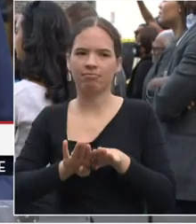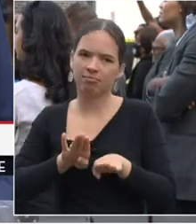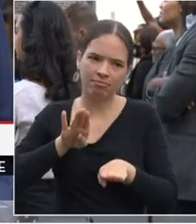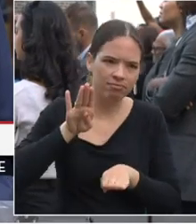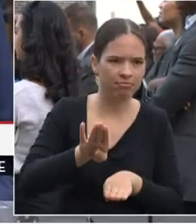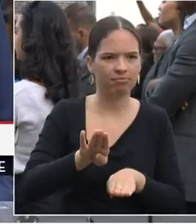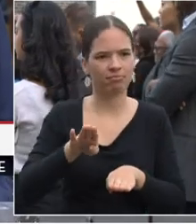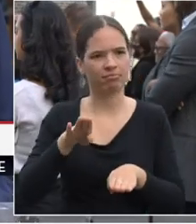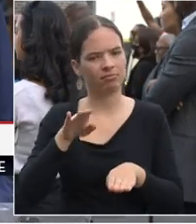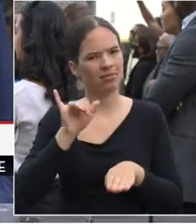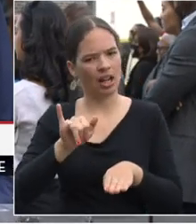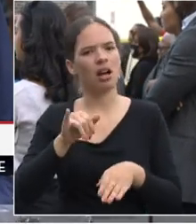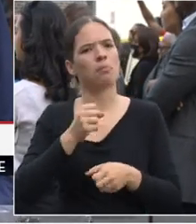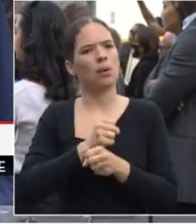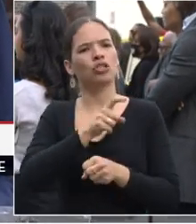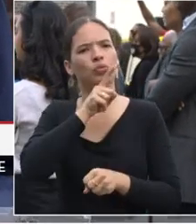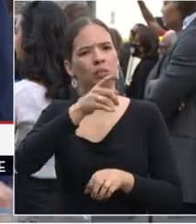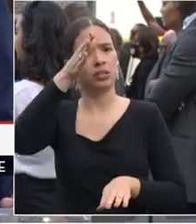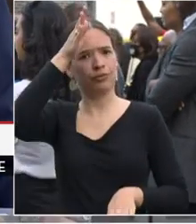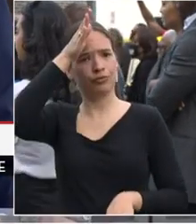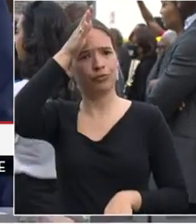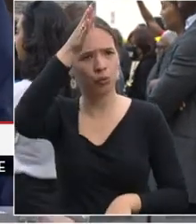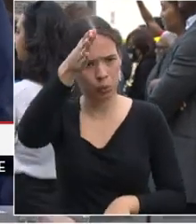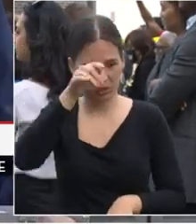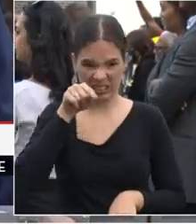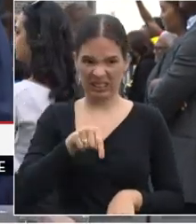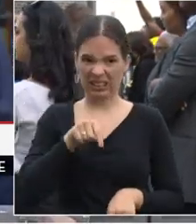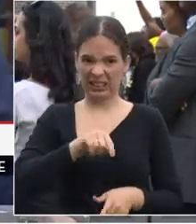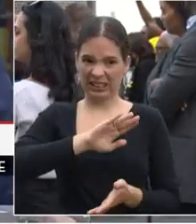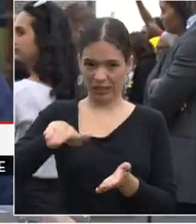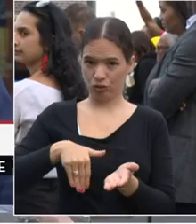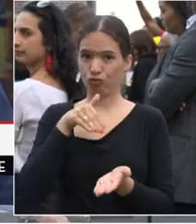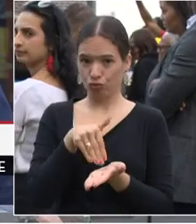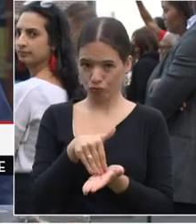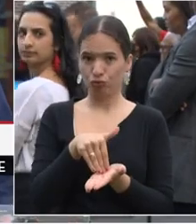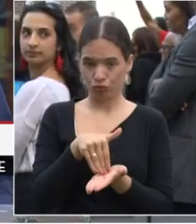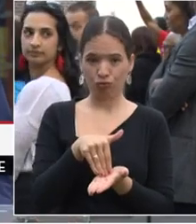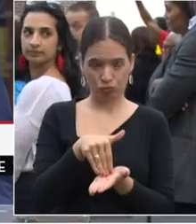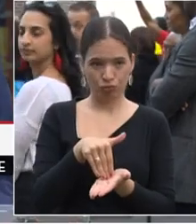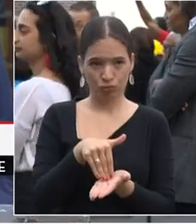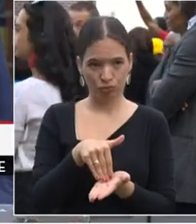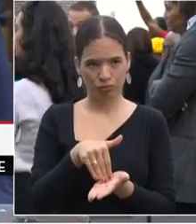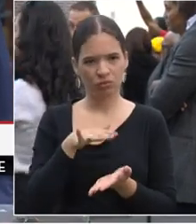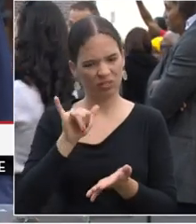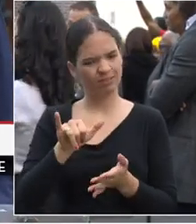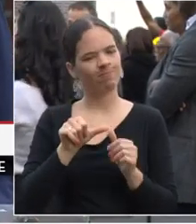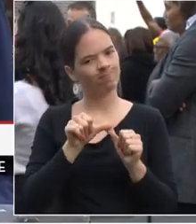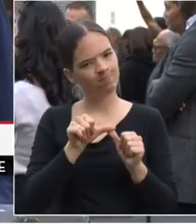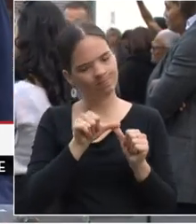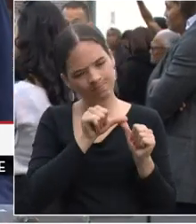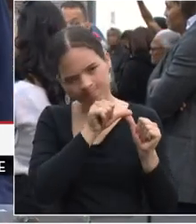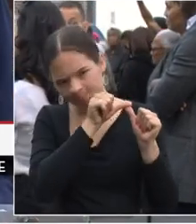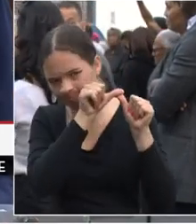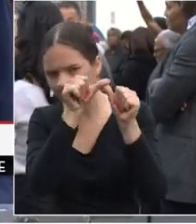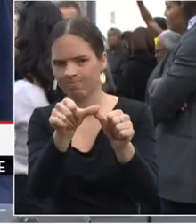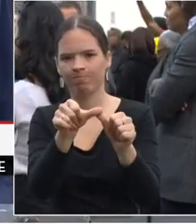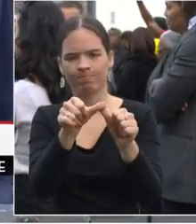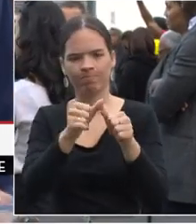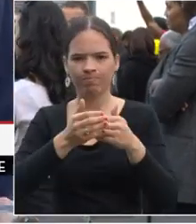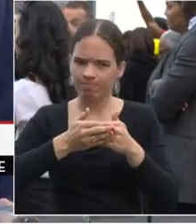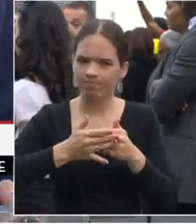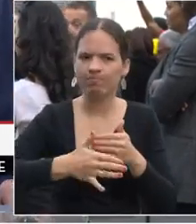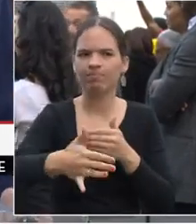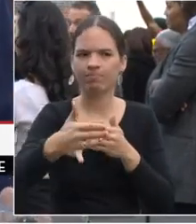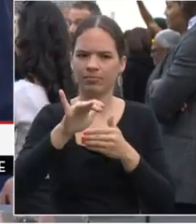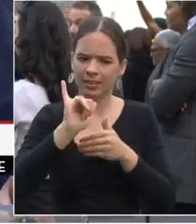of the Skyland and will continue to be a desired location for